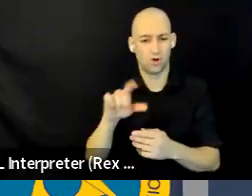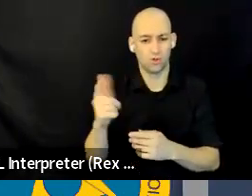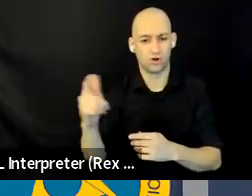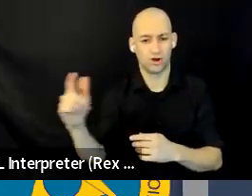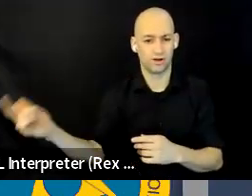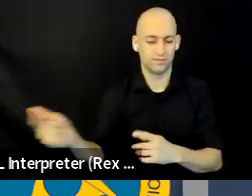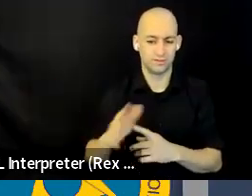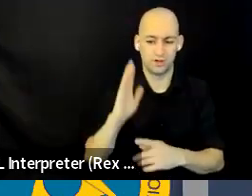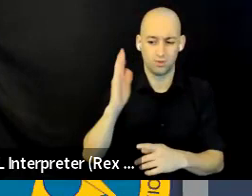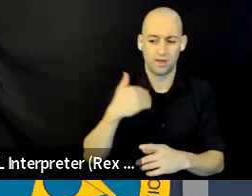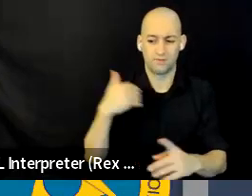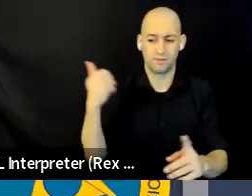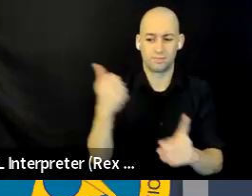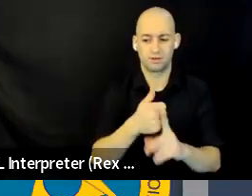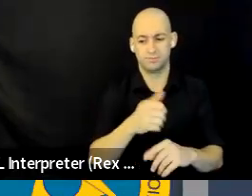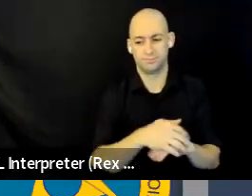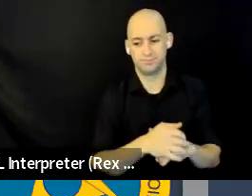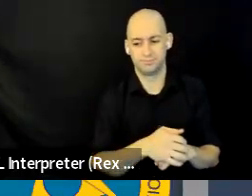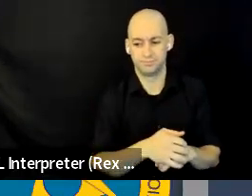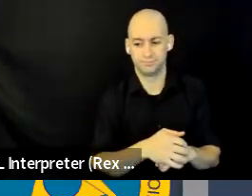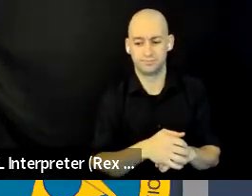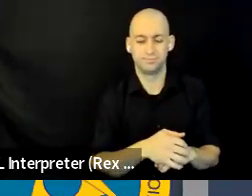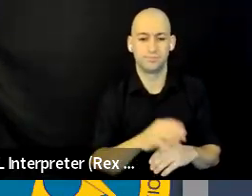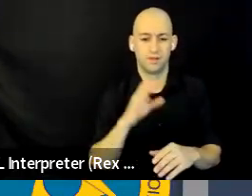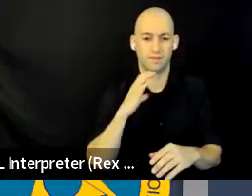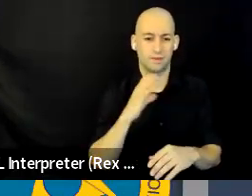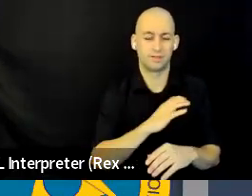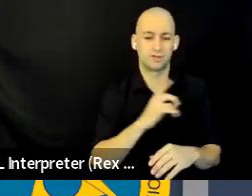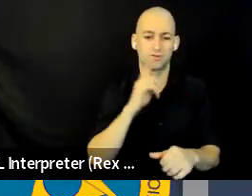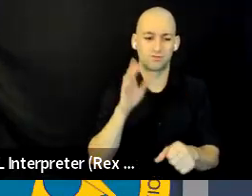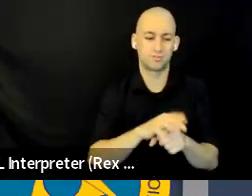impacts. Second, the commission should confirm that LTCAP funds